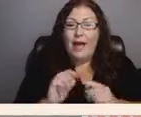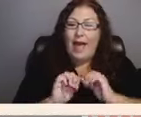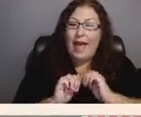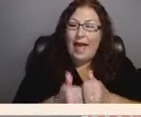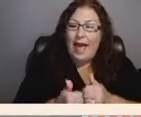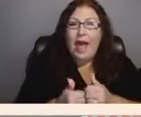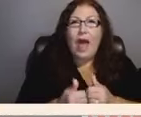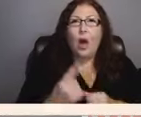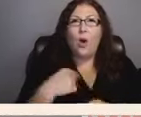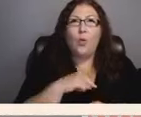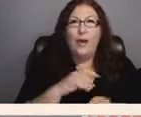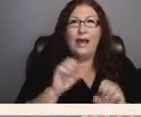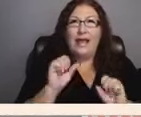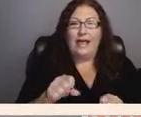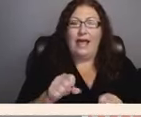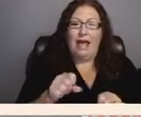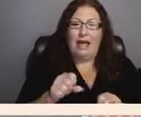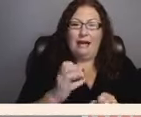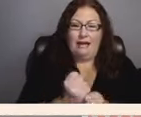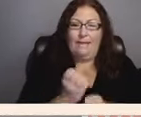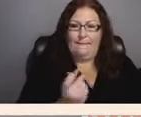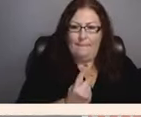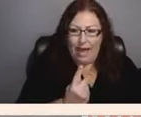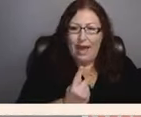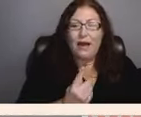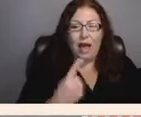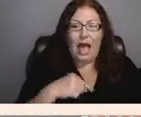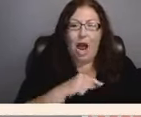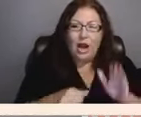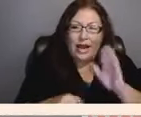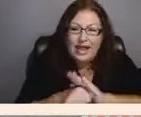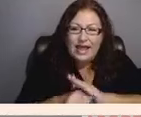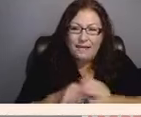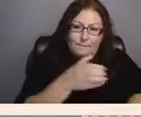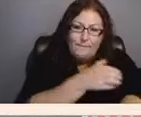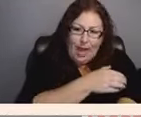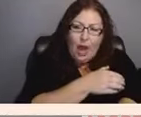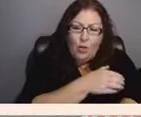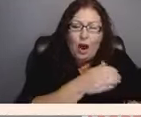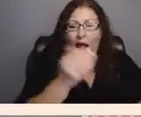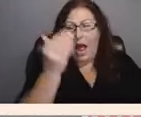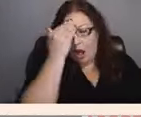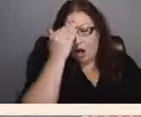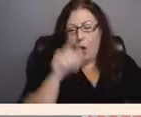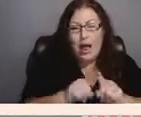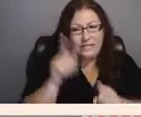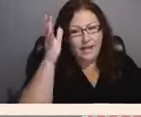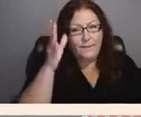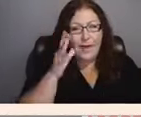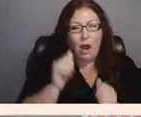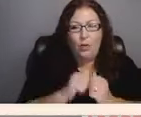can reclaim or claim our hidden powers. I know that as a parent of a child with a disability,